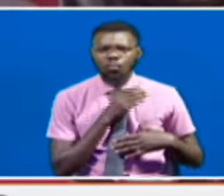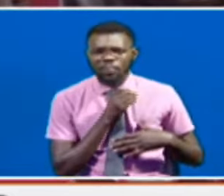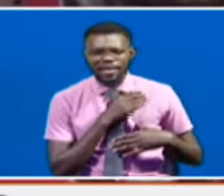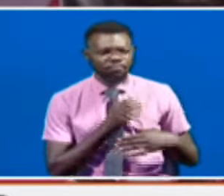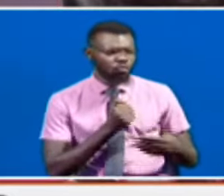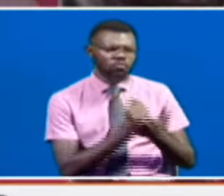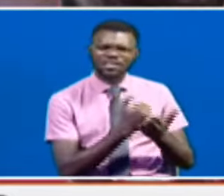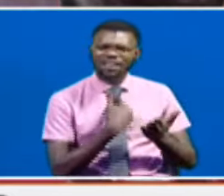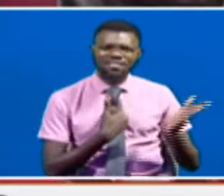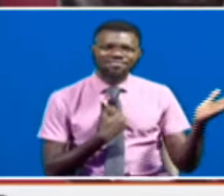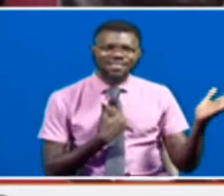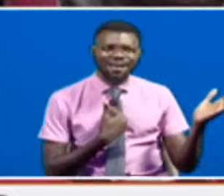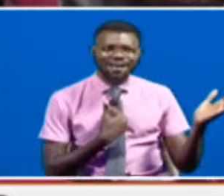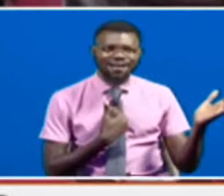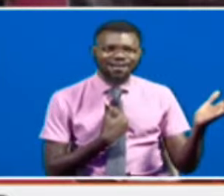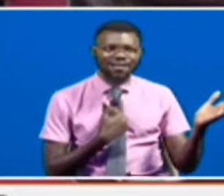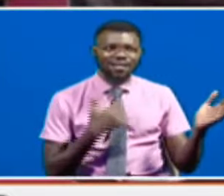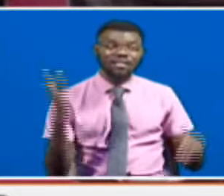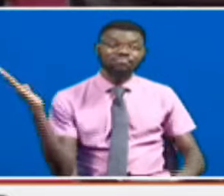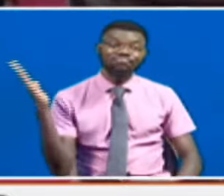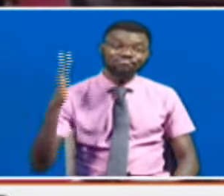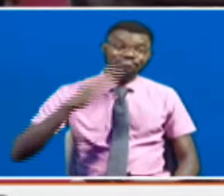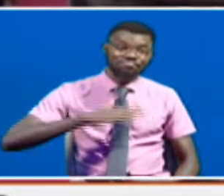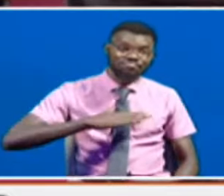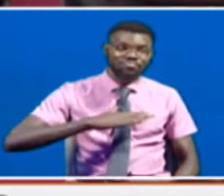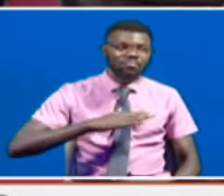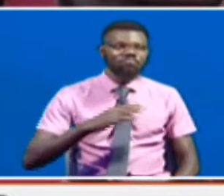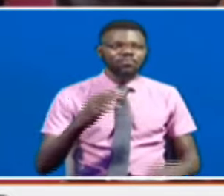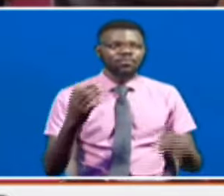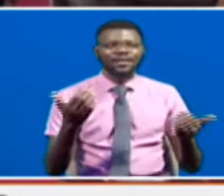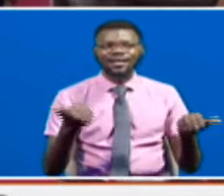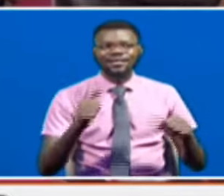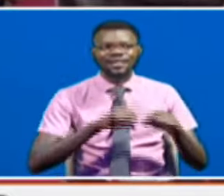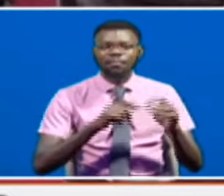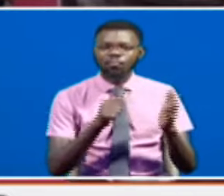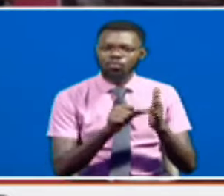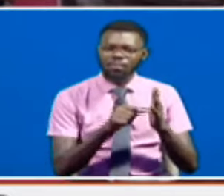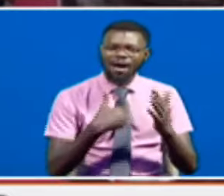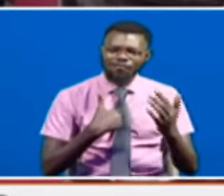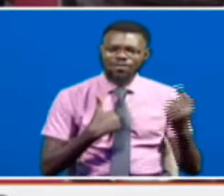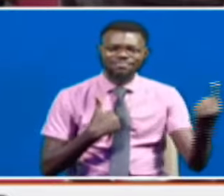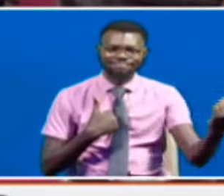na yeye, anytime mwenye ako na shida anaweza wasili.